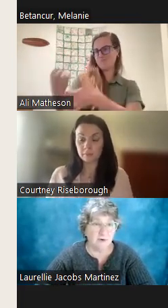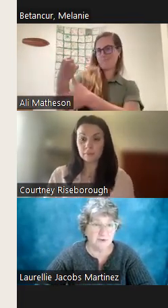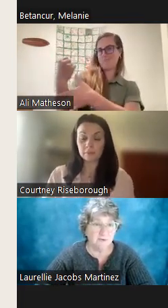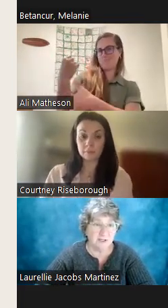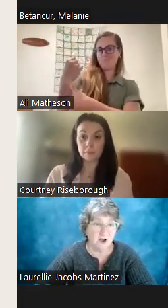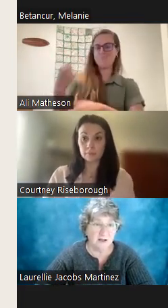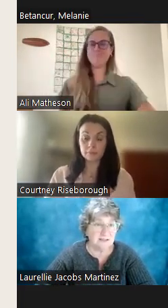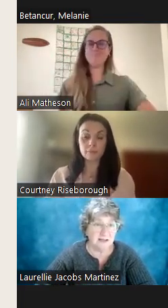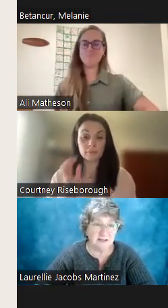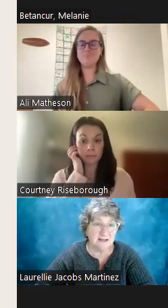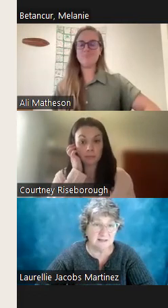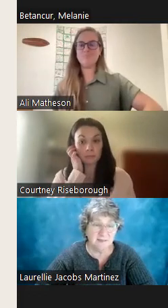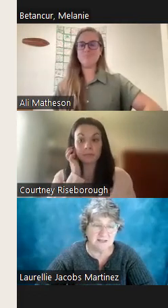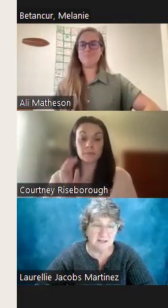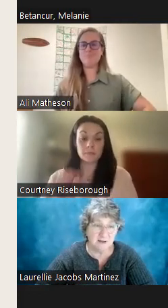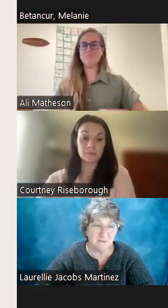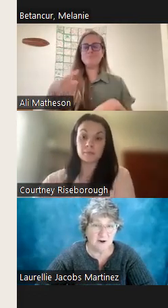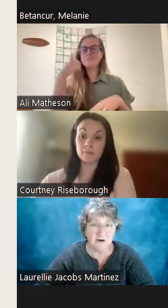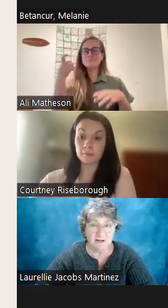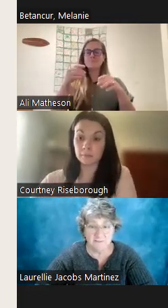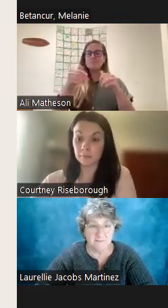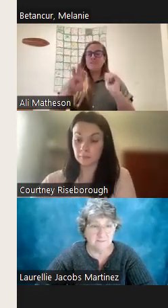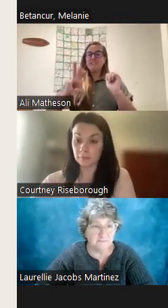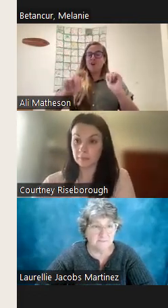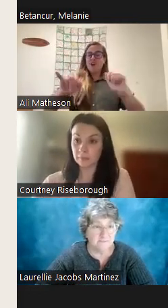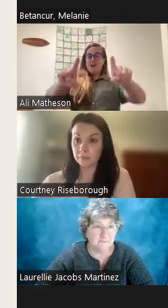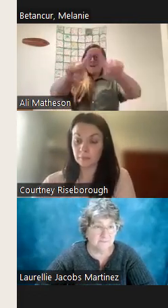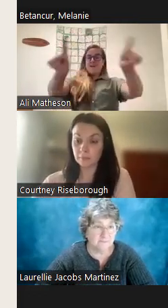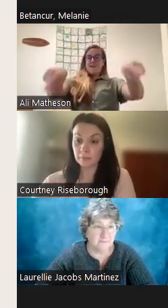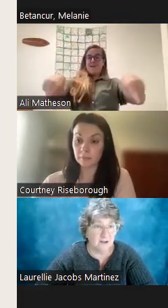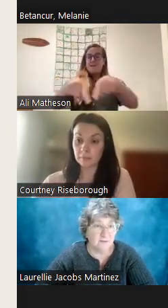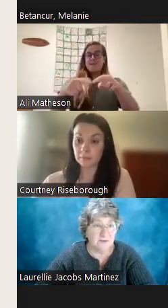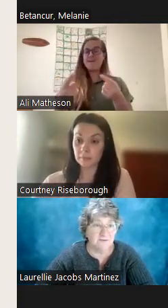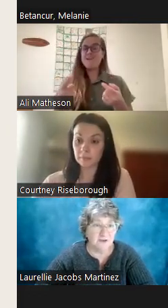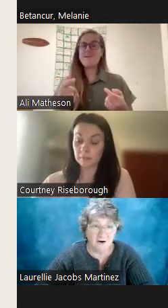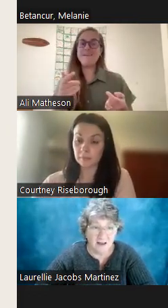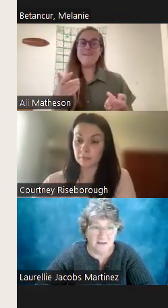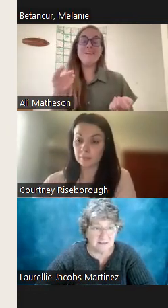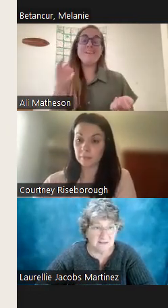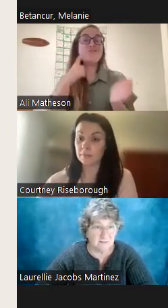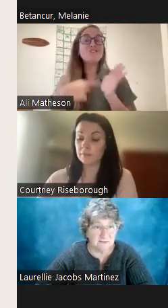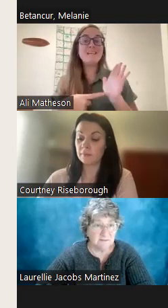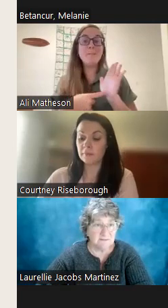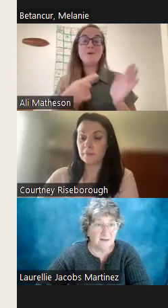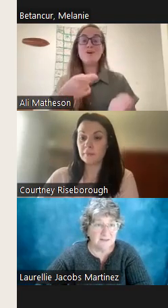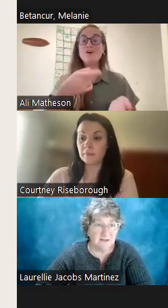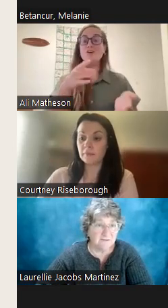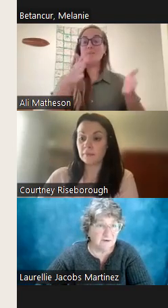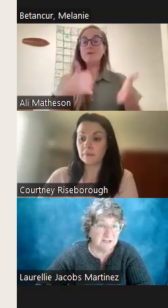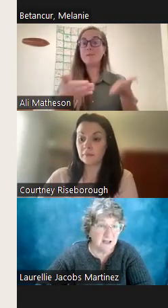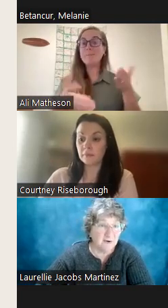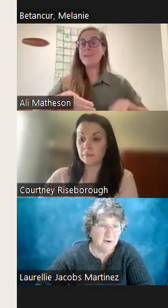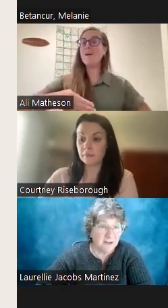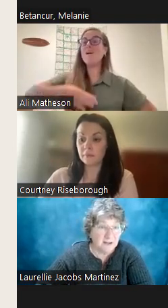a person really on site. That's the main priority. With the VRI system, sometimes if,